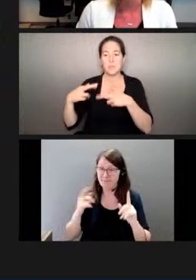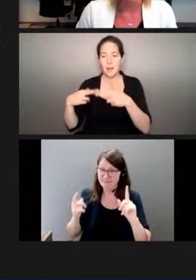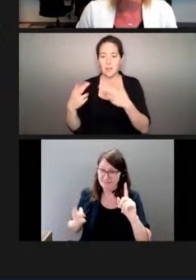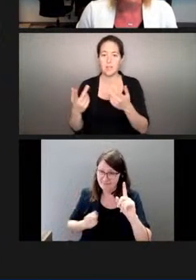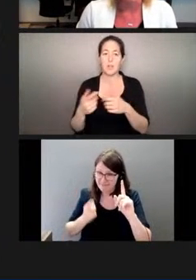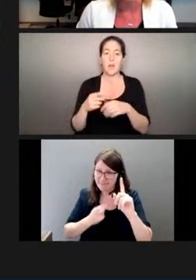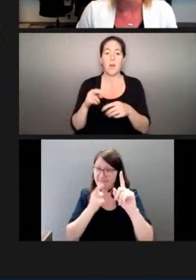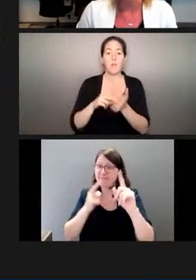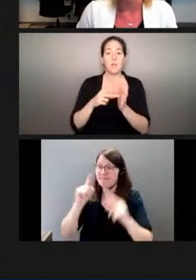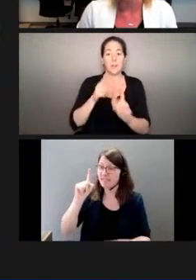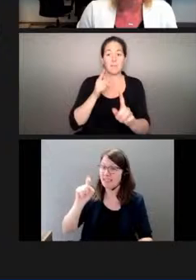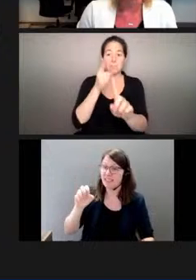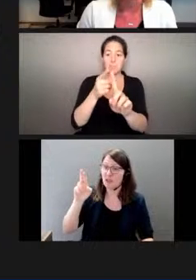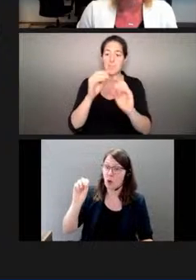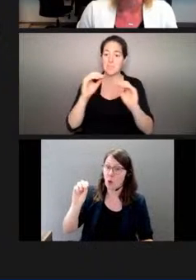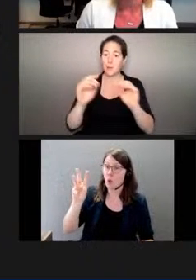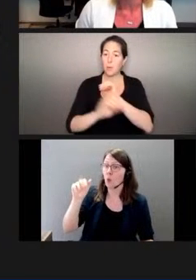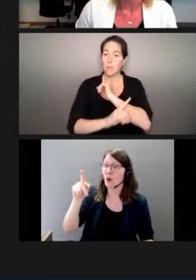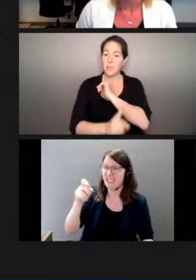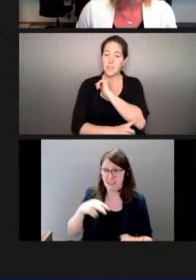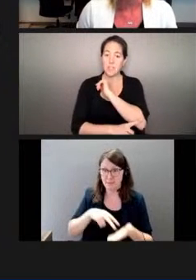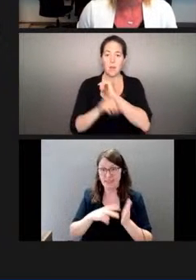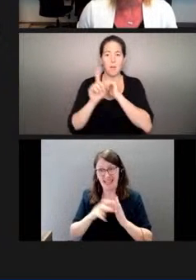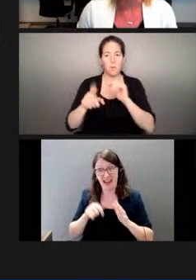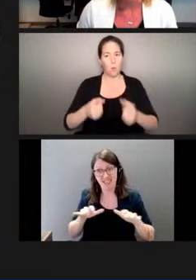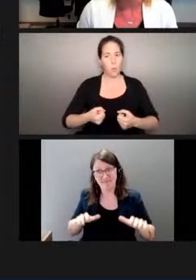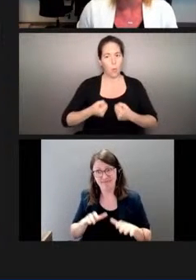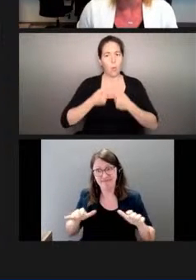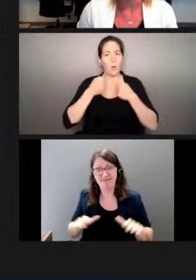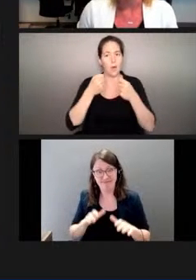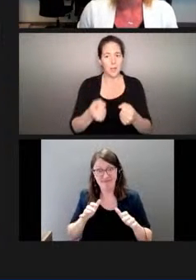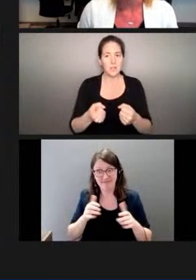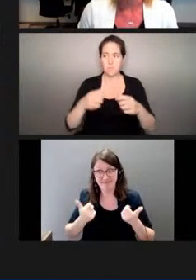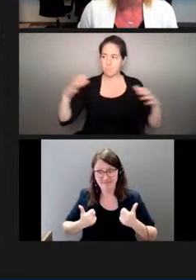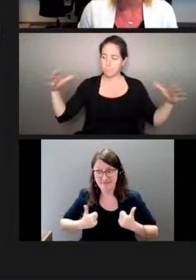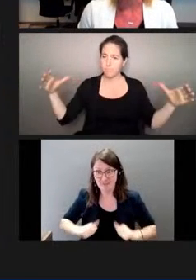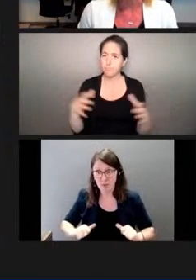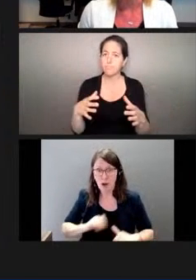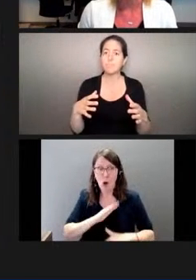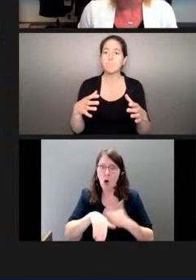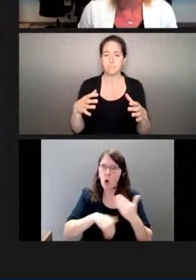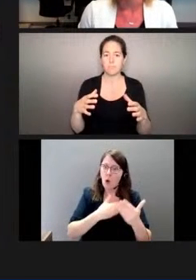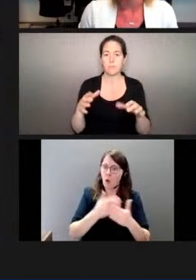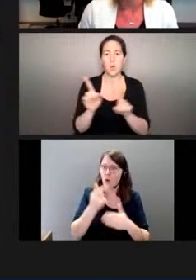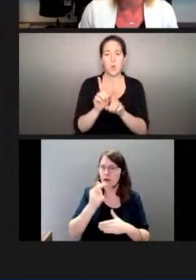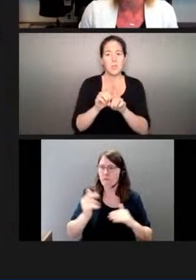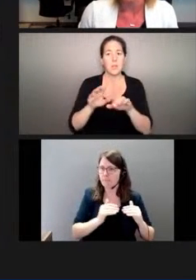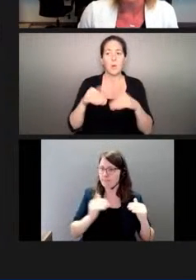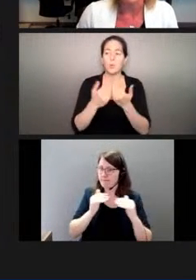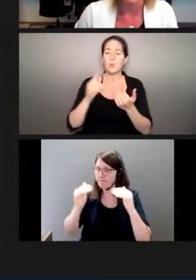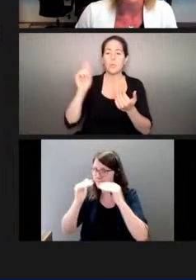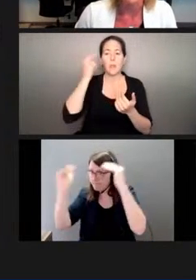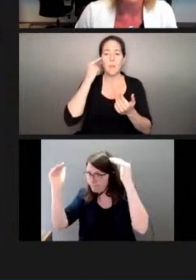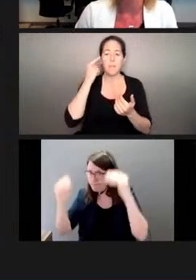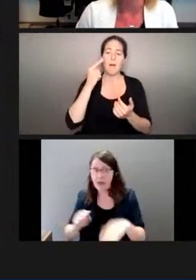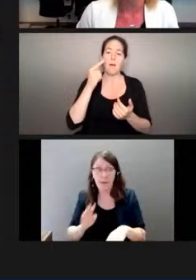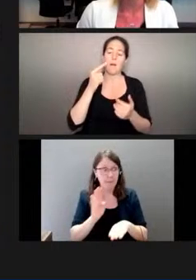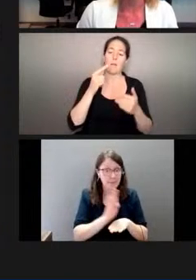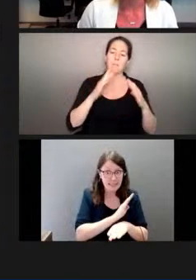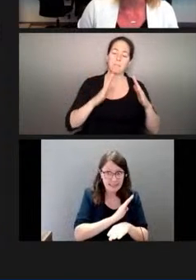a concerted effort and coordination between all levels of government, as well as industry, business, and residents as